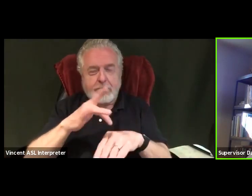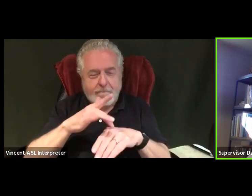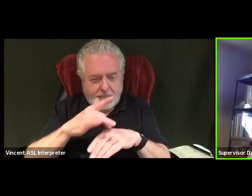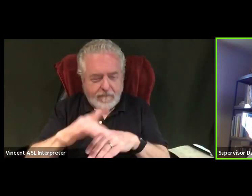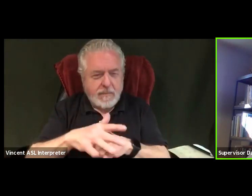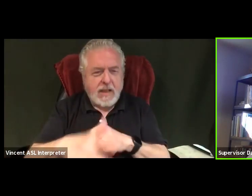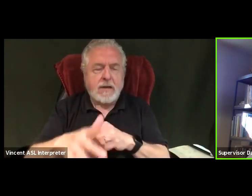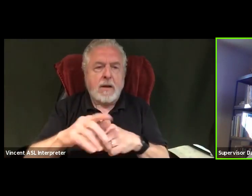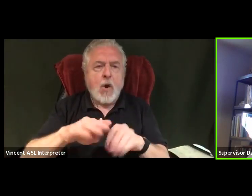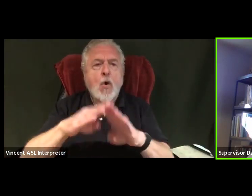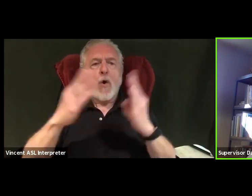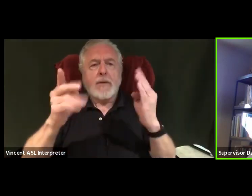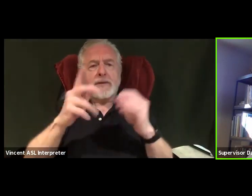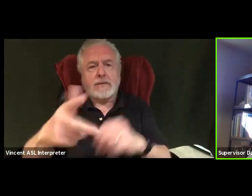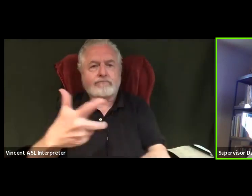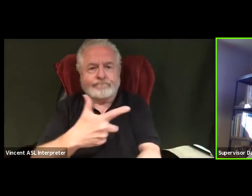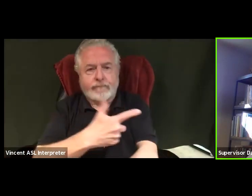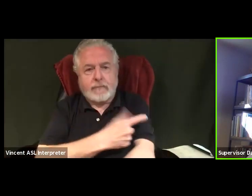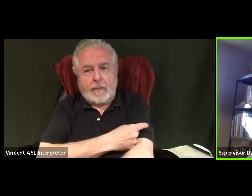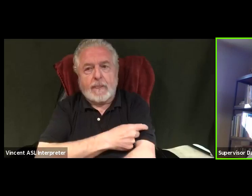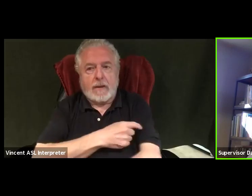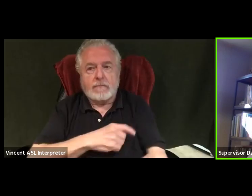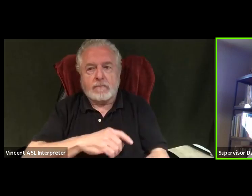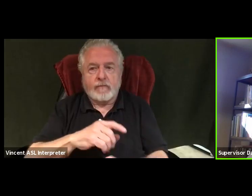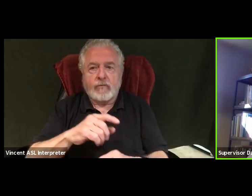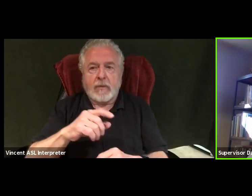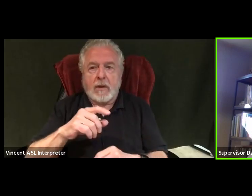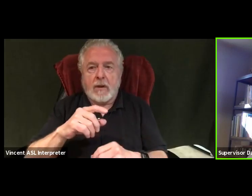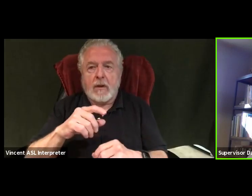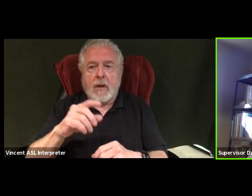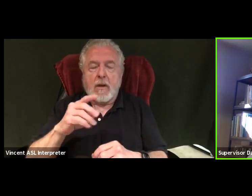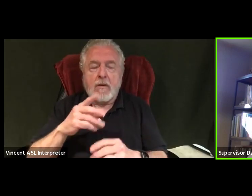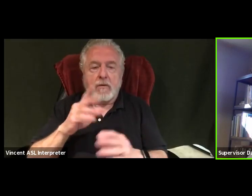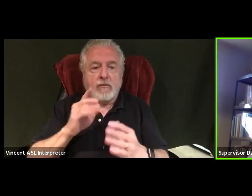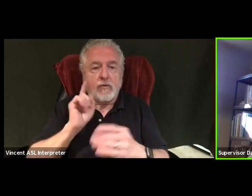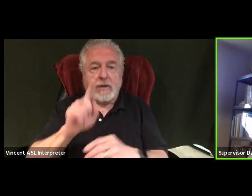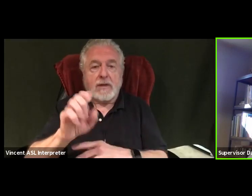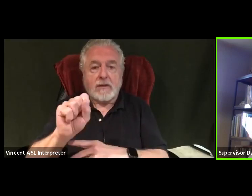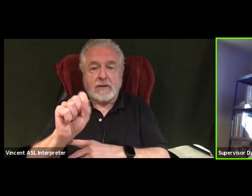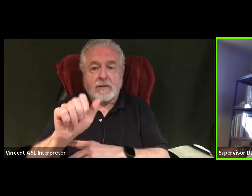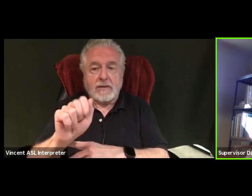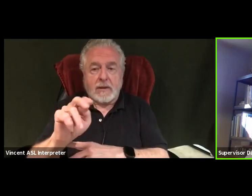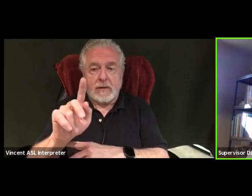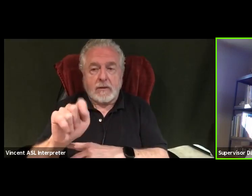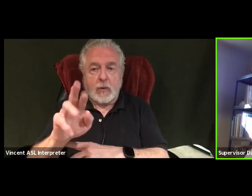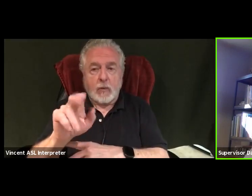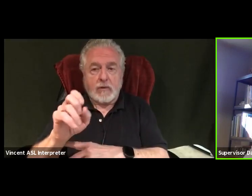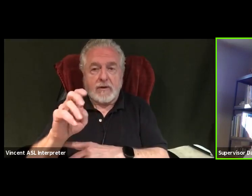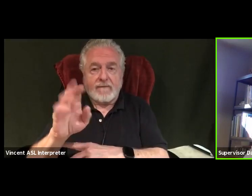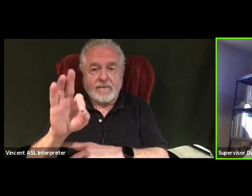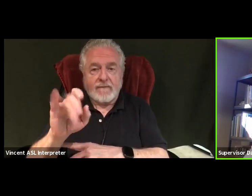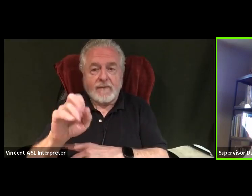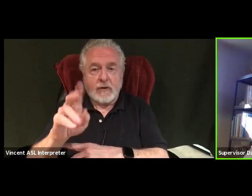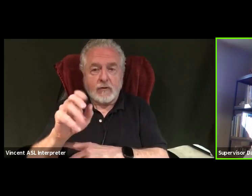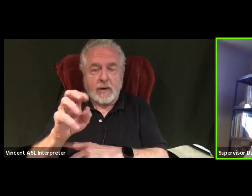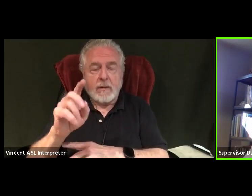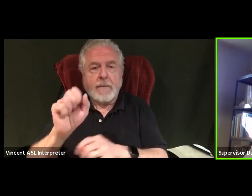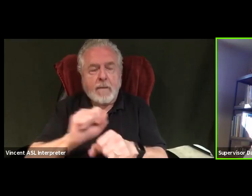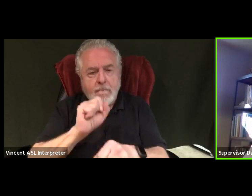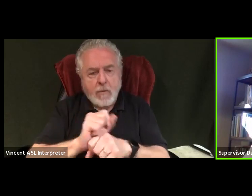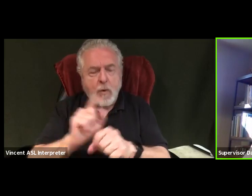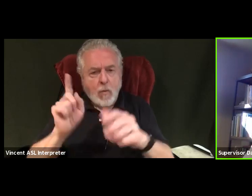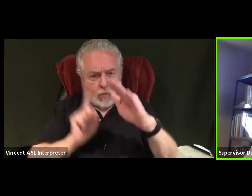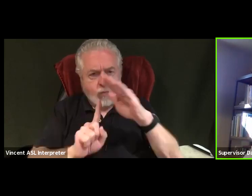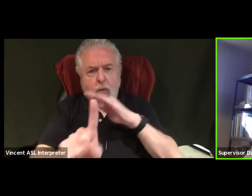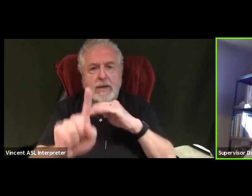and operating where you can go get your vaccine. Grace Pavilion at the Santa Rosa Fairgrounds will remain open. Make an appointment or walk